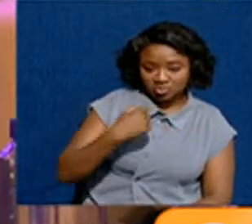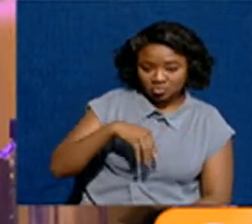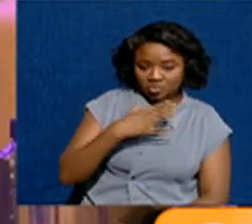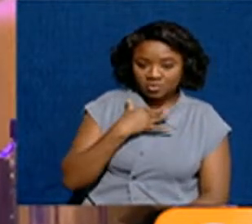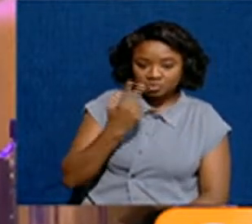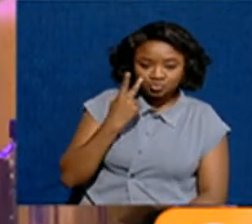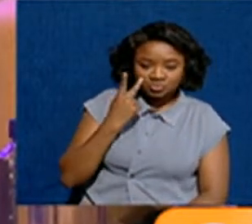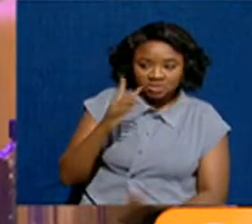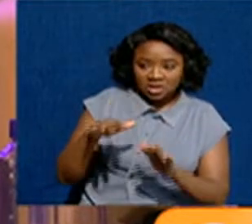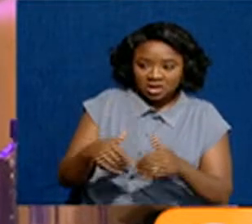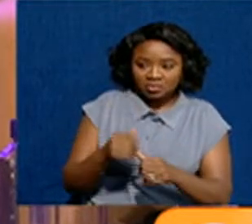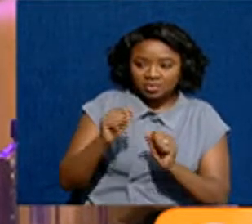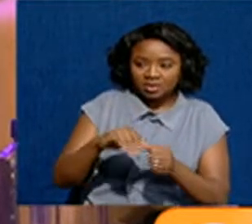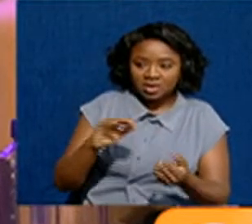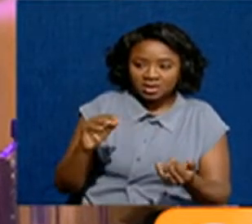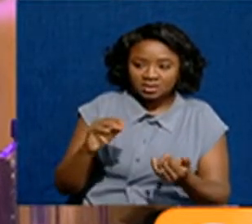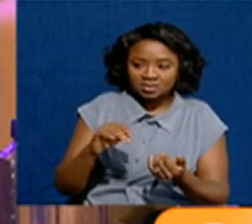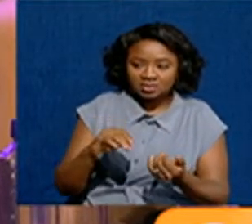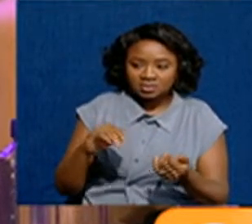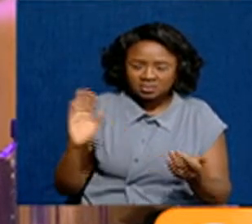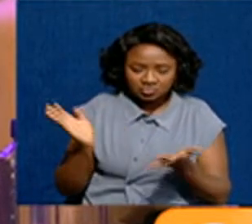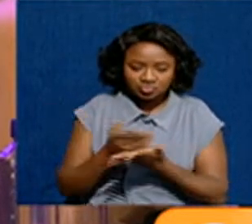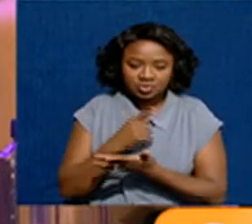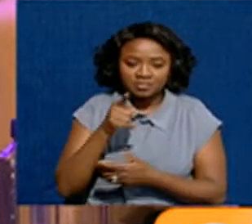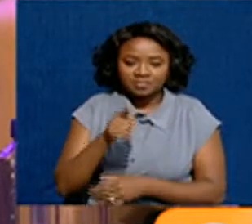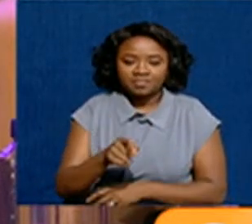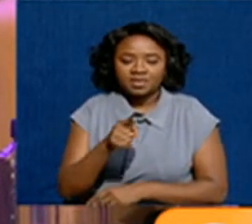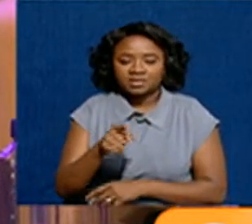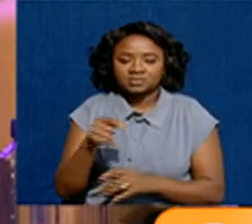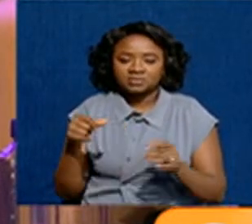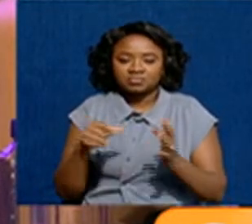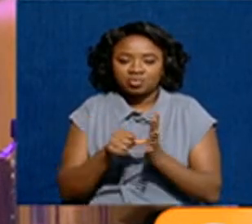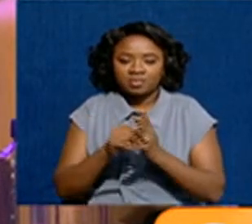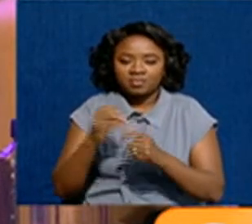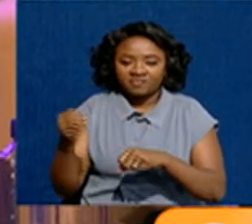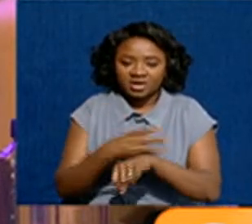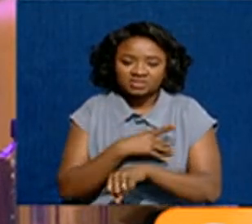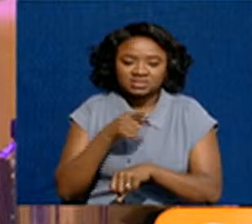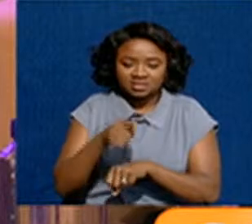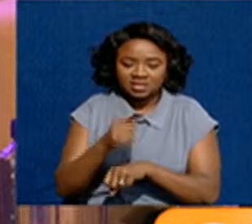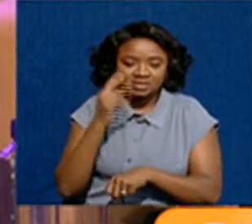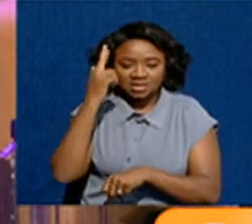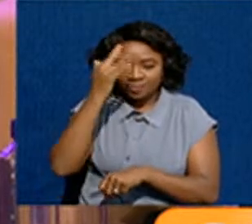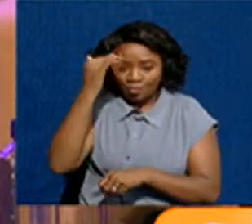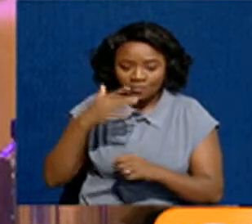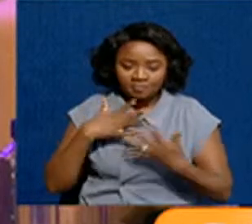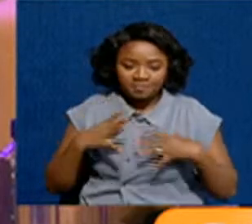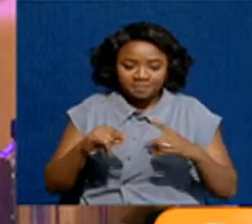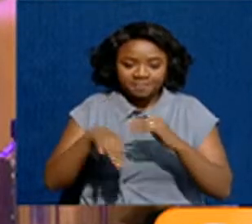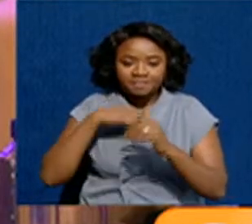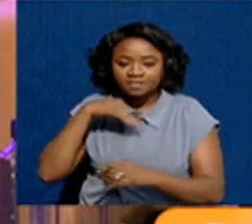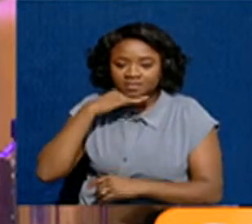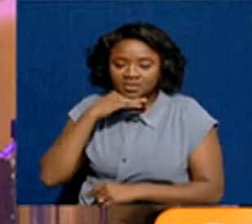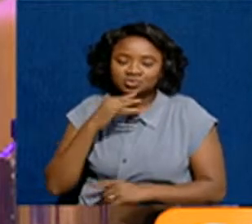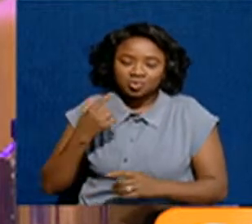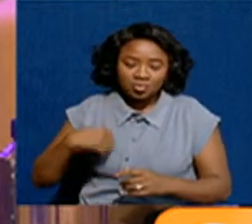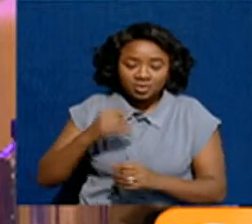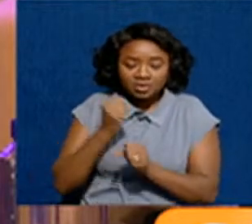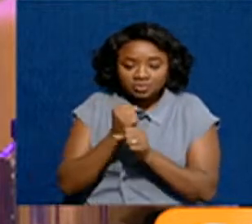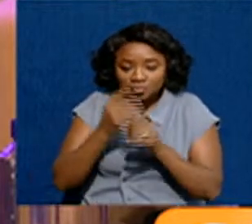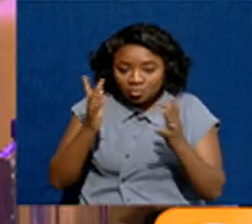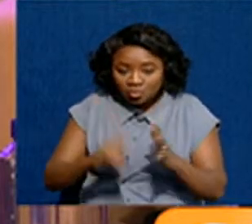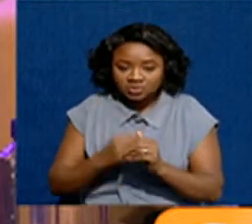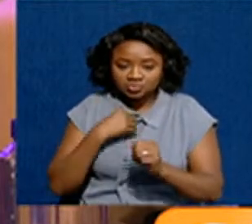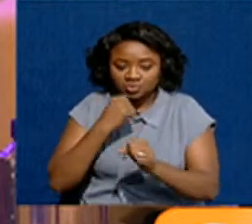the cause of cancer as a cause of death. And part of this initiative is for us to work with government, we work